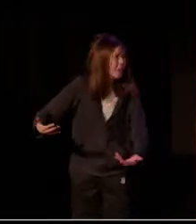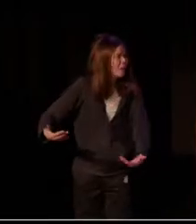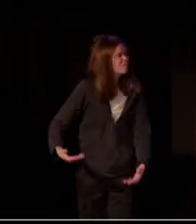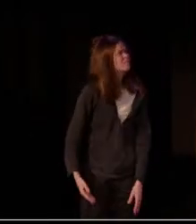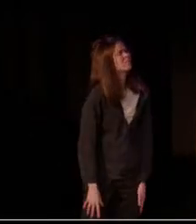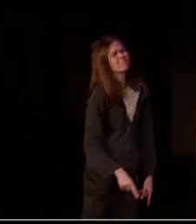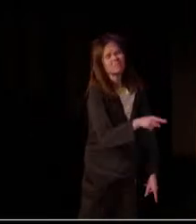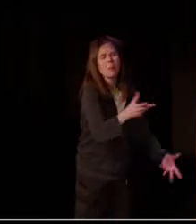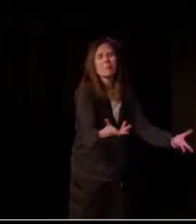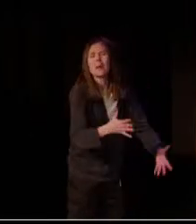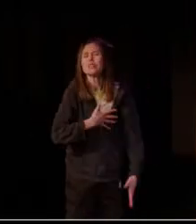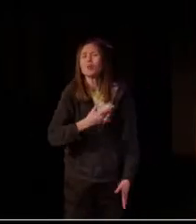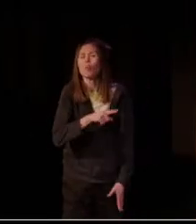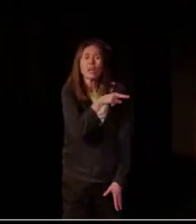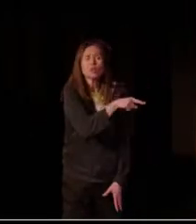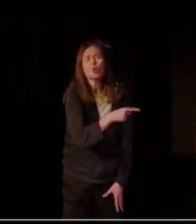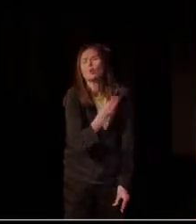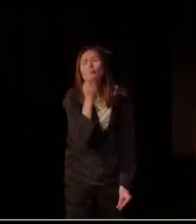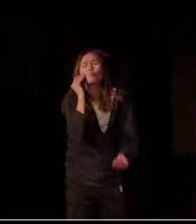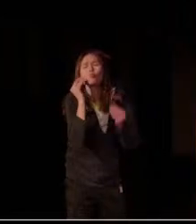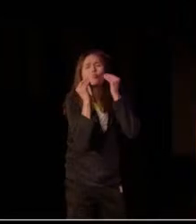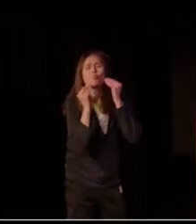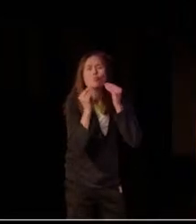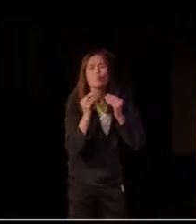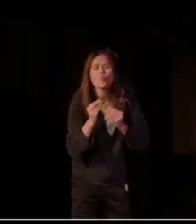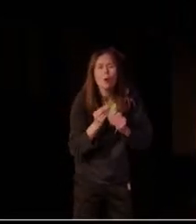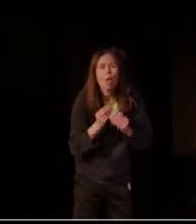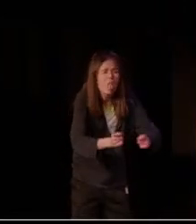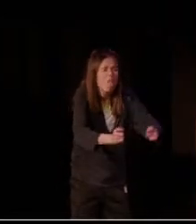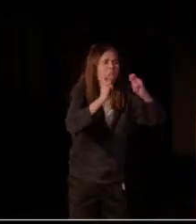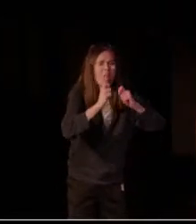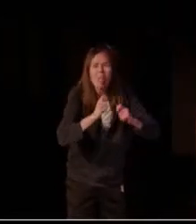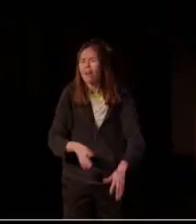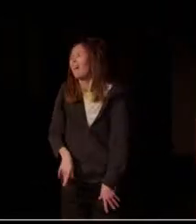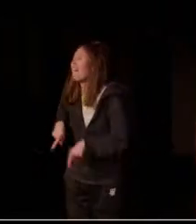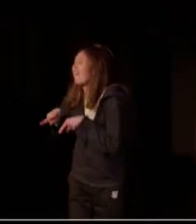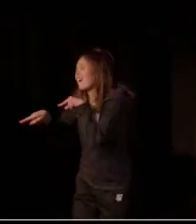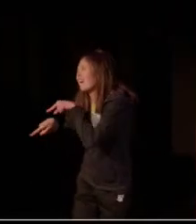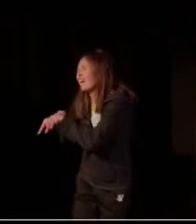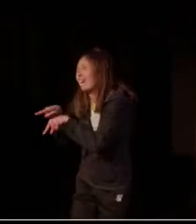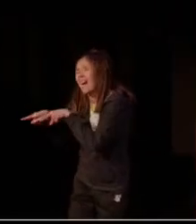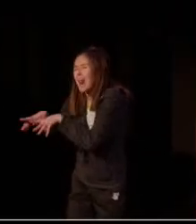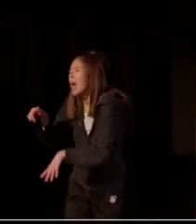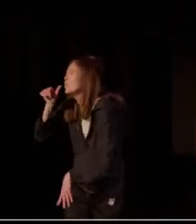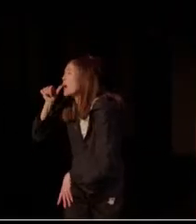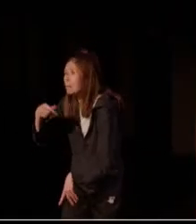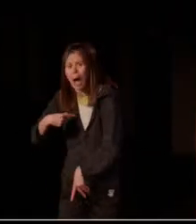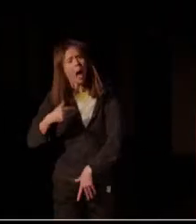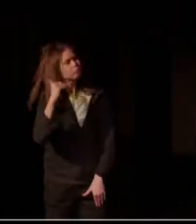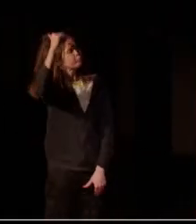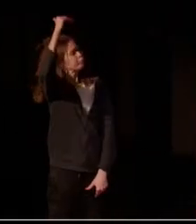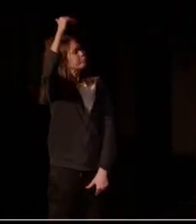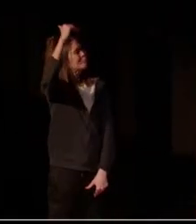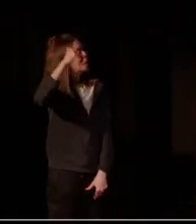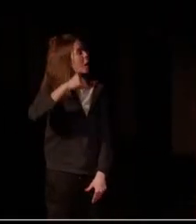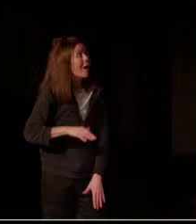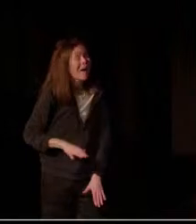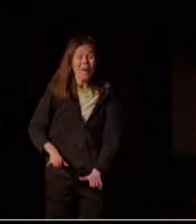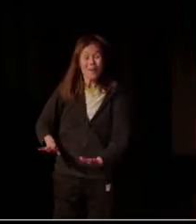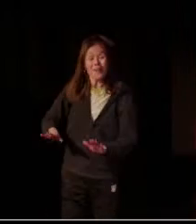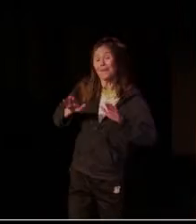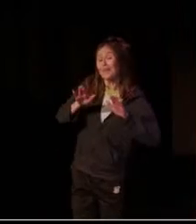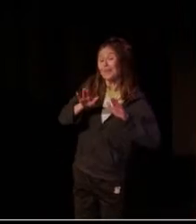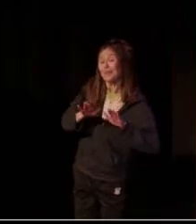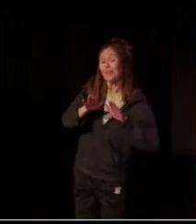Because you'll smother me and speak to me as if I were a baby still. Your I love mother, you better.